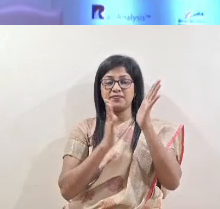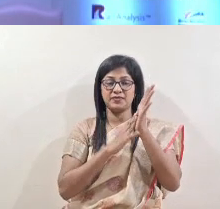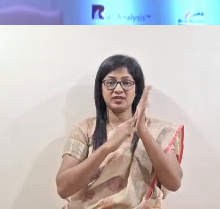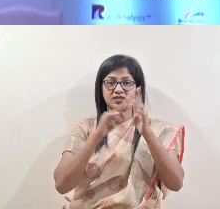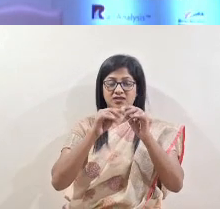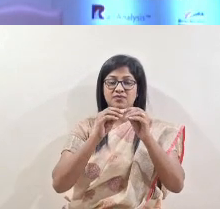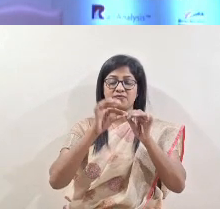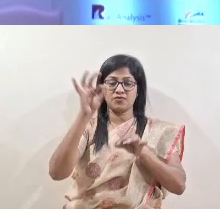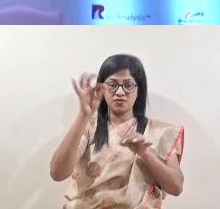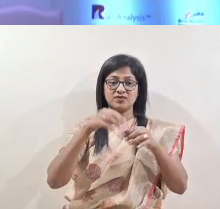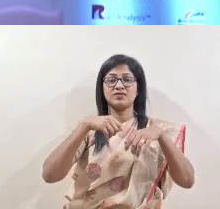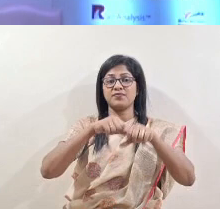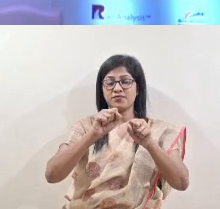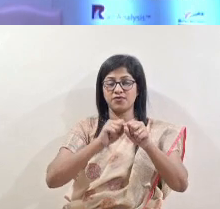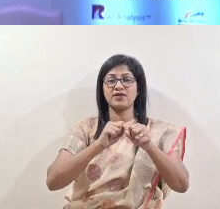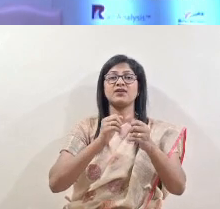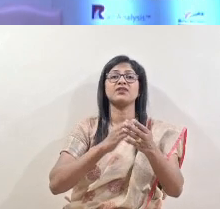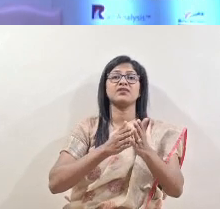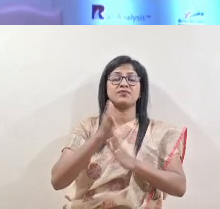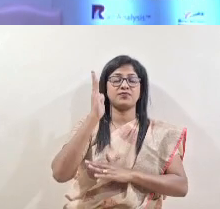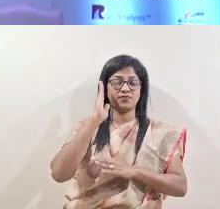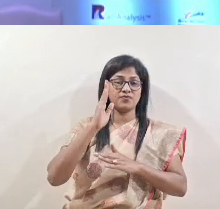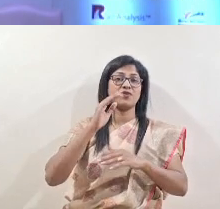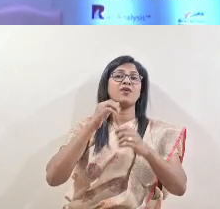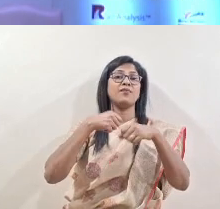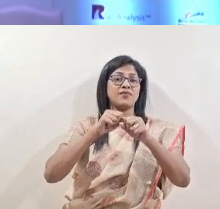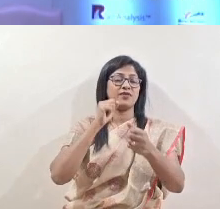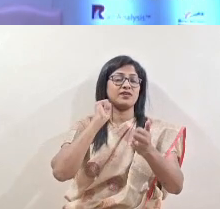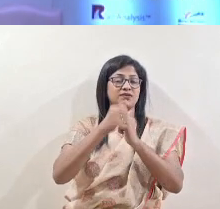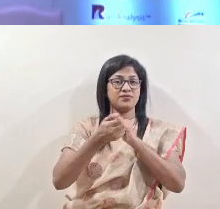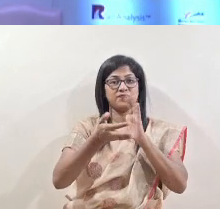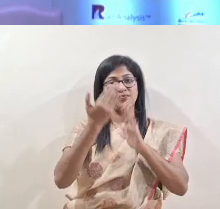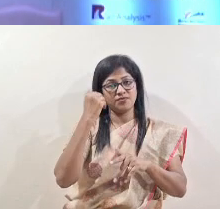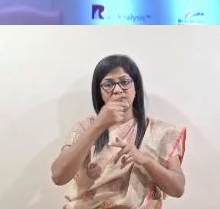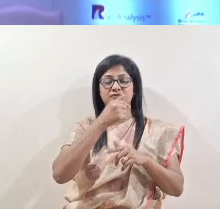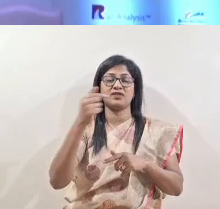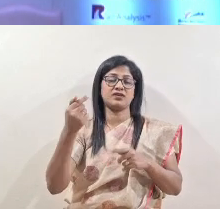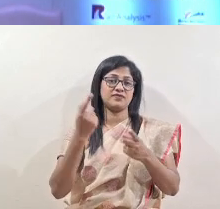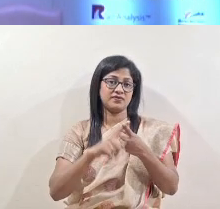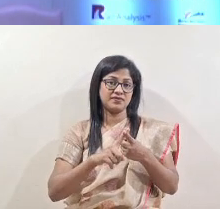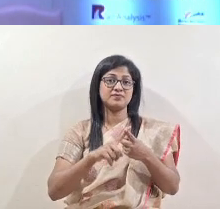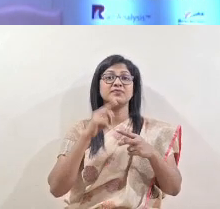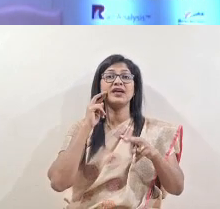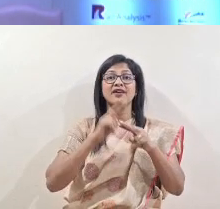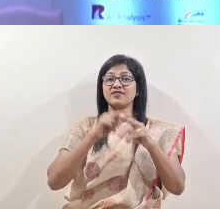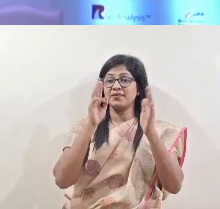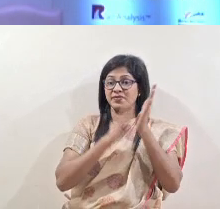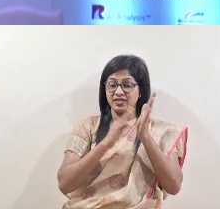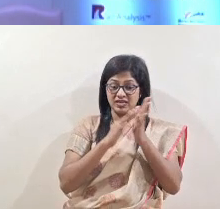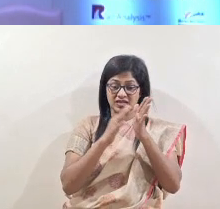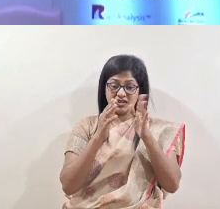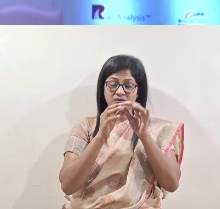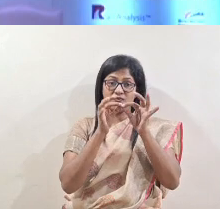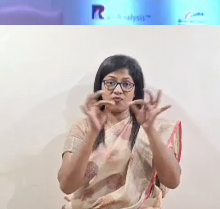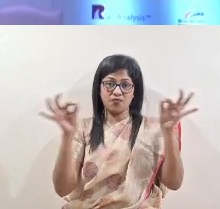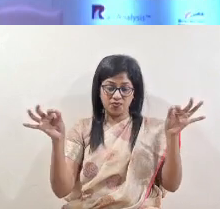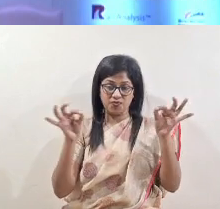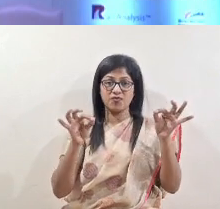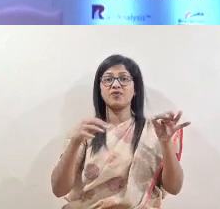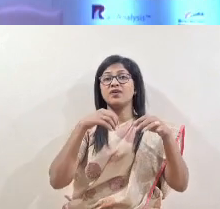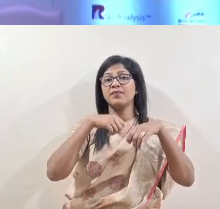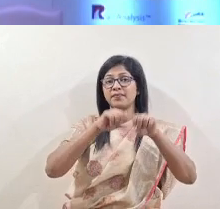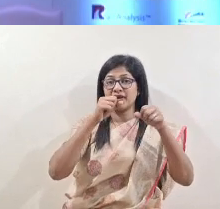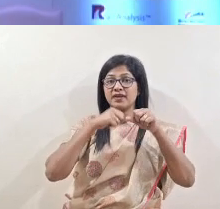the motorized two-wheeler crashes, it's having a negative influence, which means that if we are having more wide medians on our roads, motorized